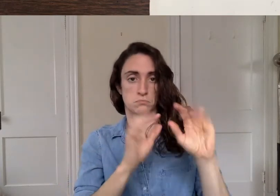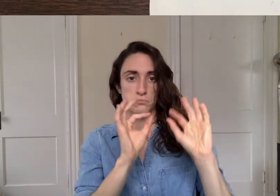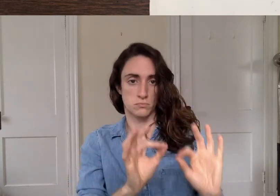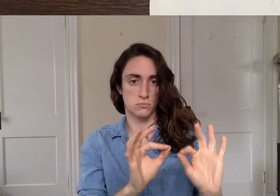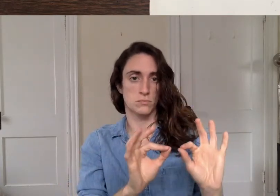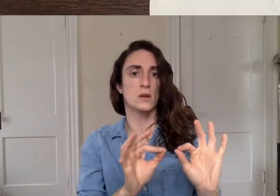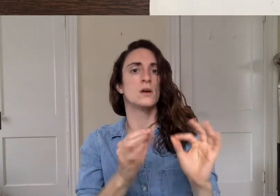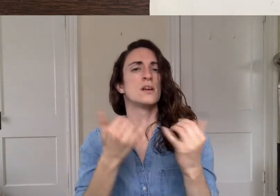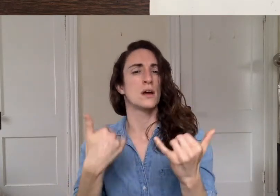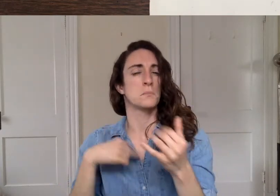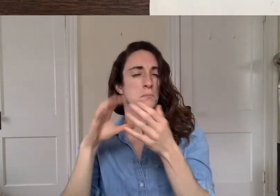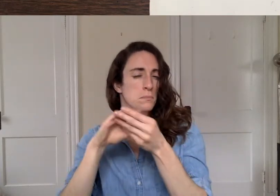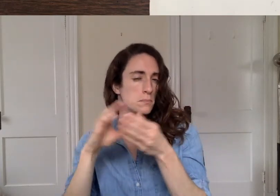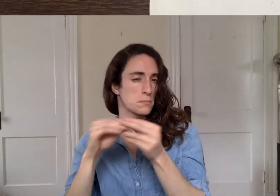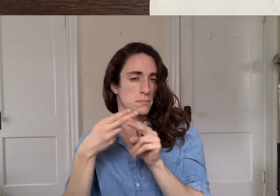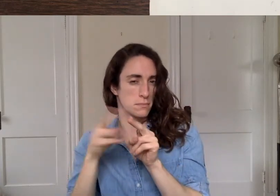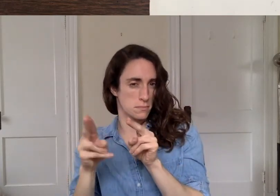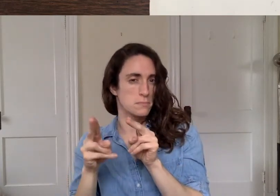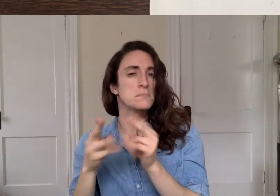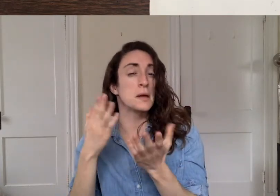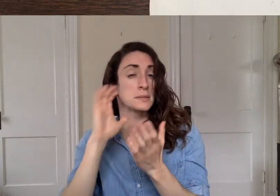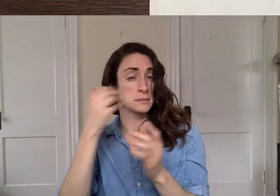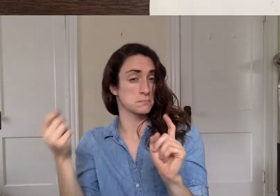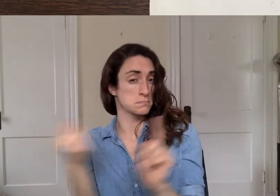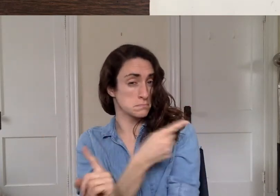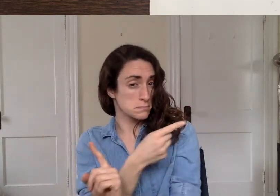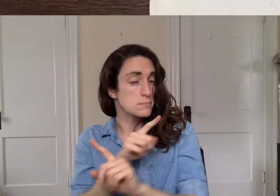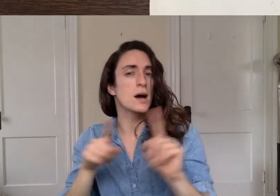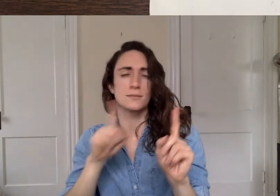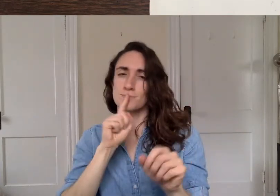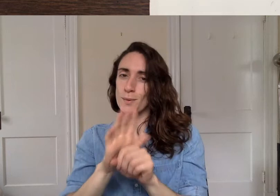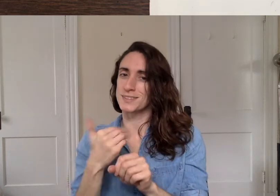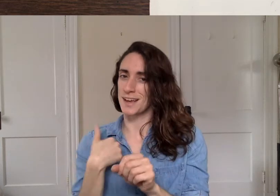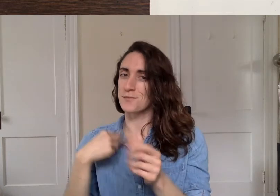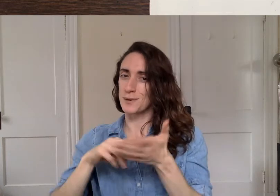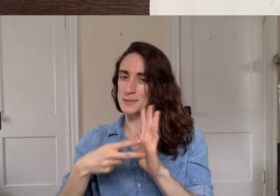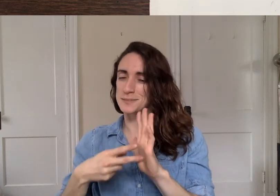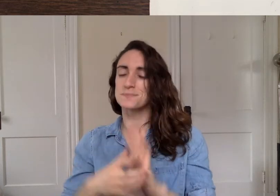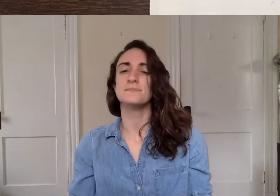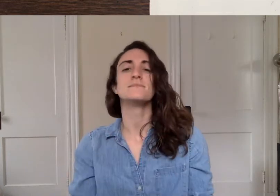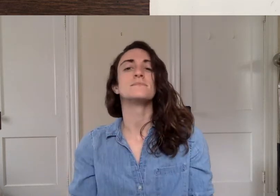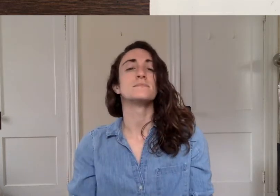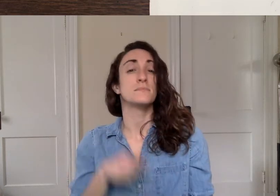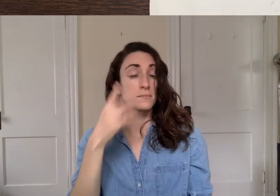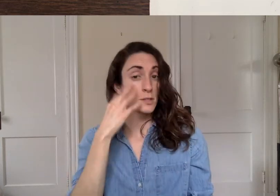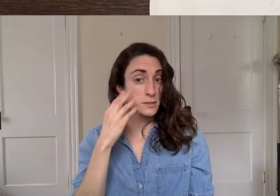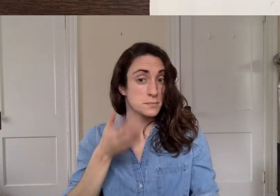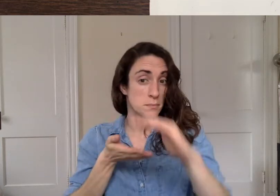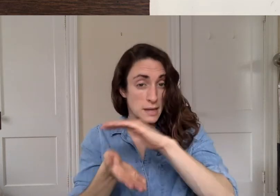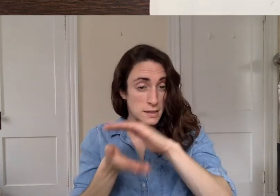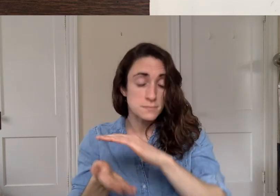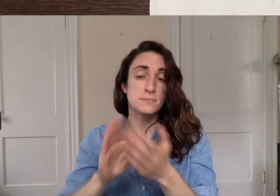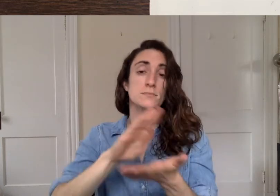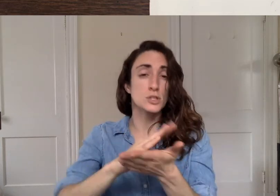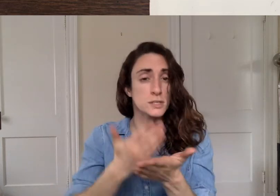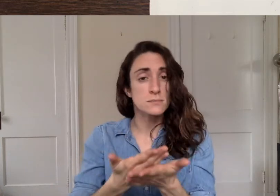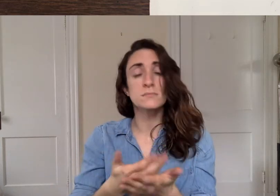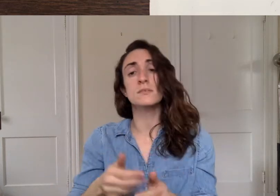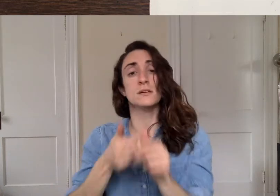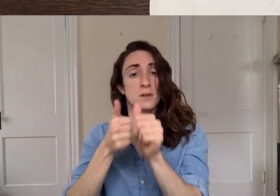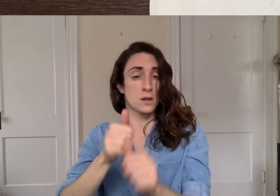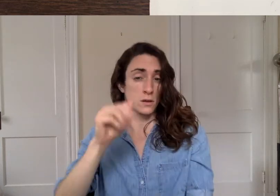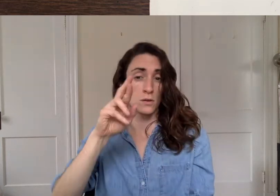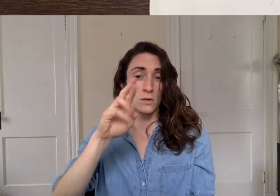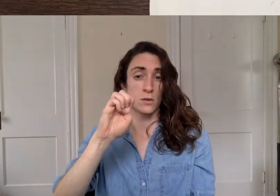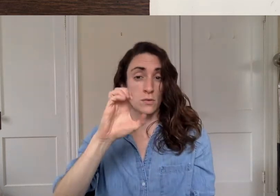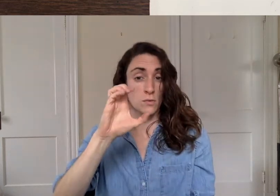Now that we've got a handle on factors and prime numbers, I'm going to give a little example that might seem kind of off the point, but I promise it does have a purpose. So